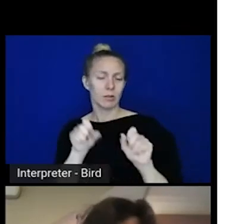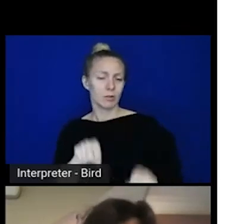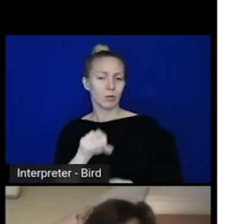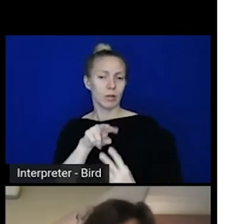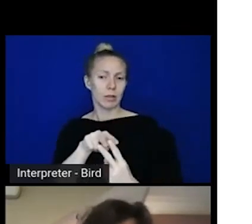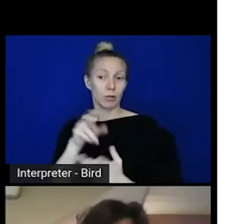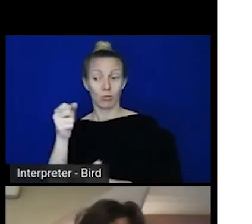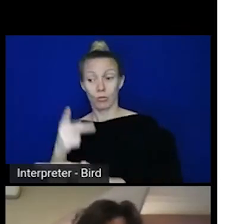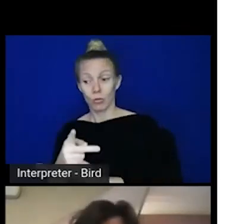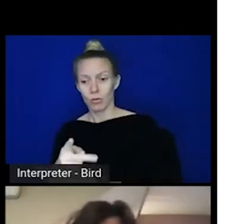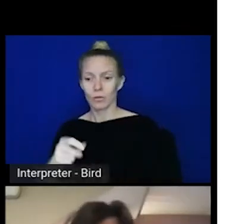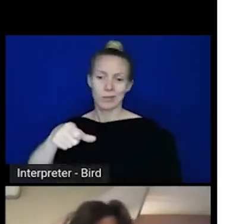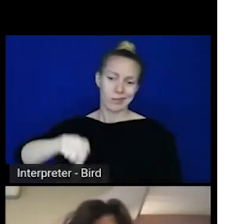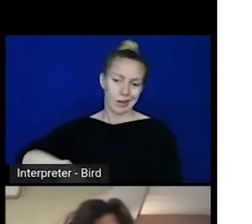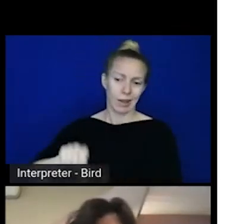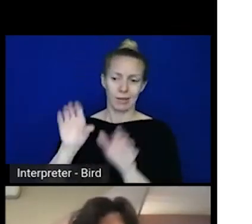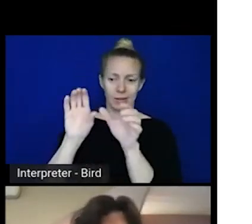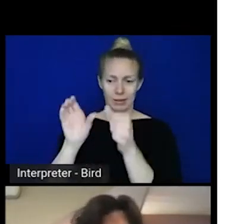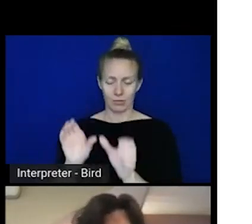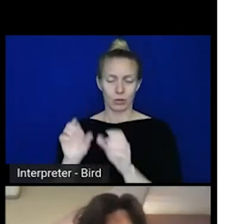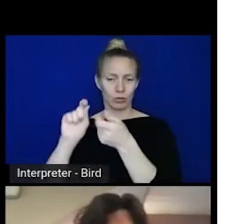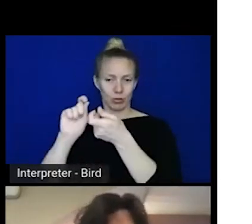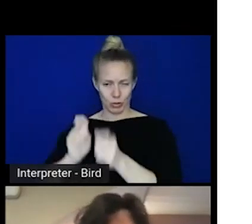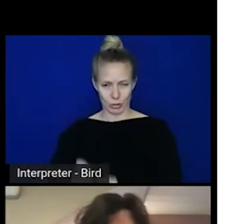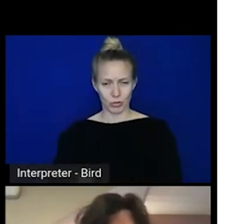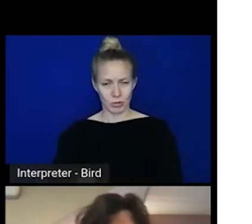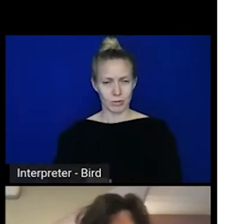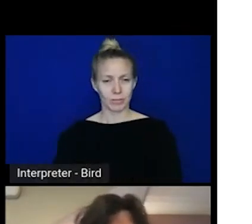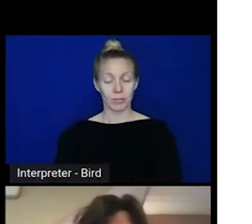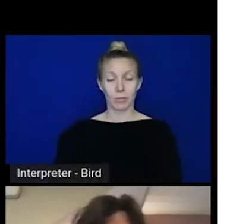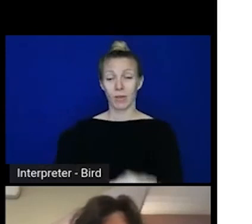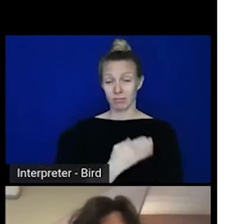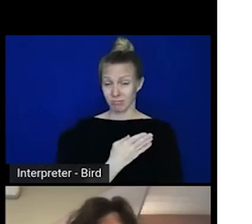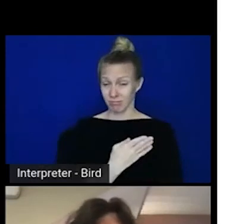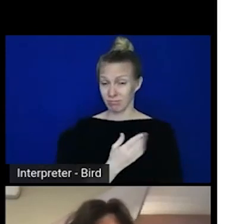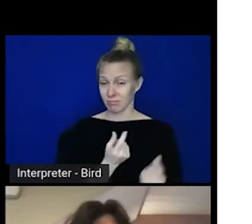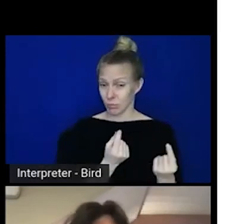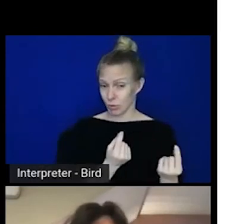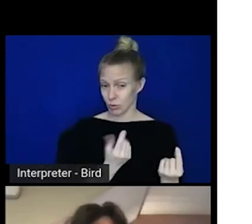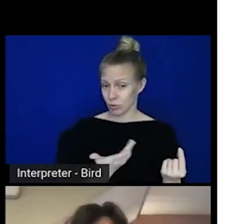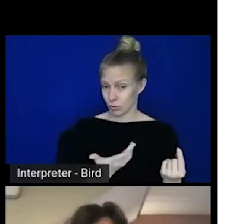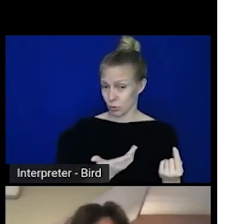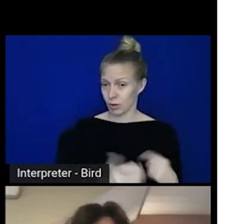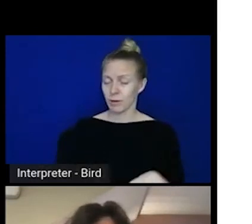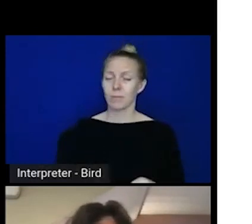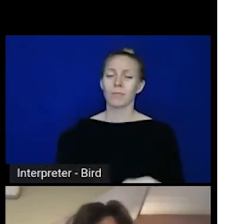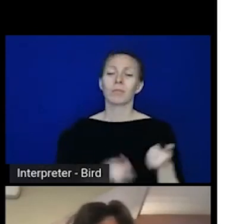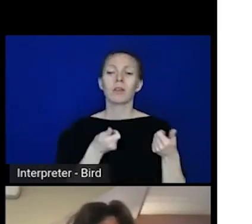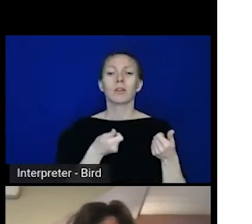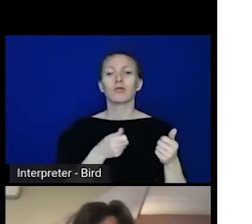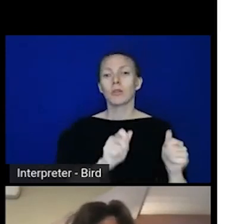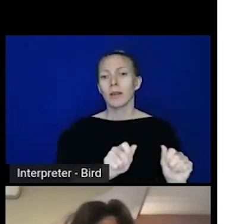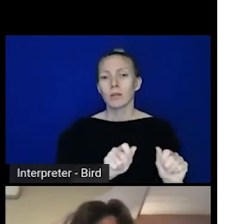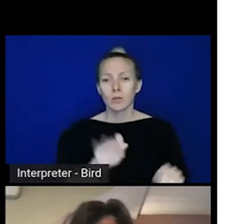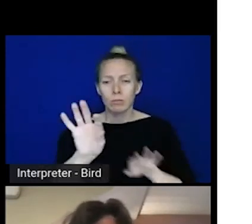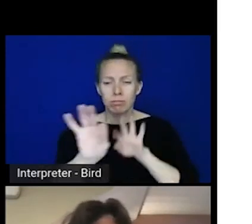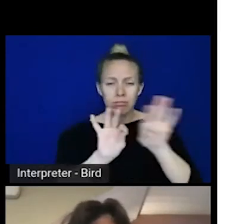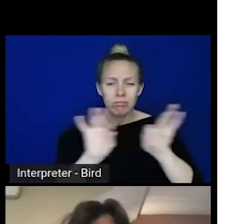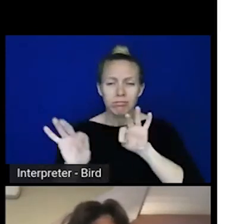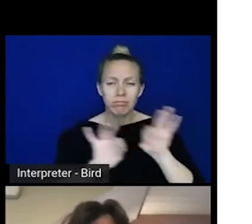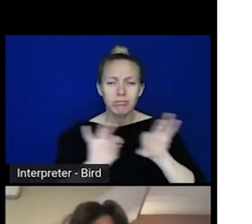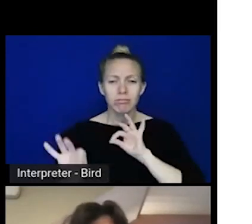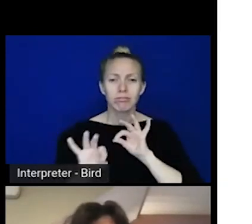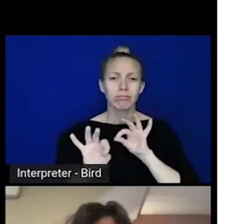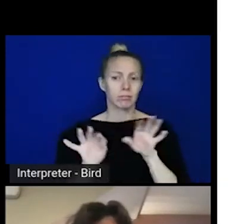changes. But what this is doing is it is trying to extract relevant information